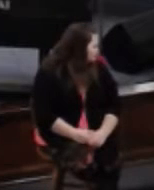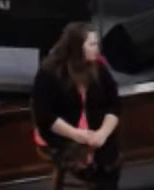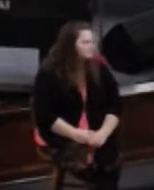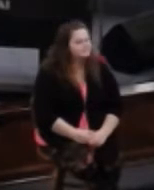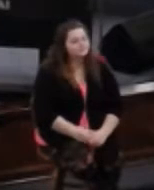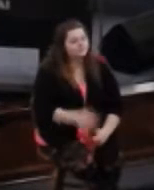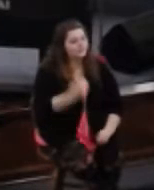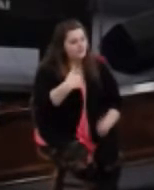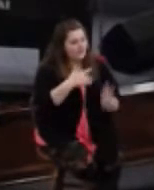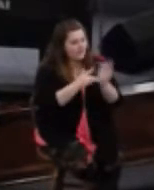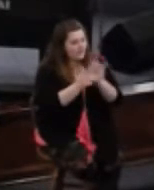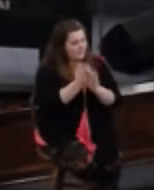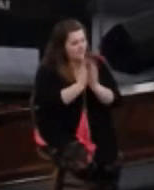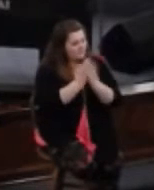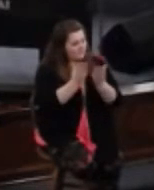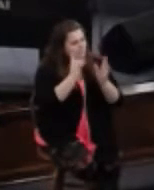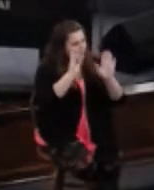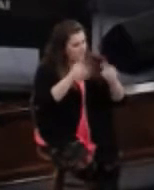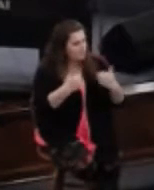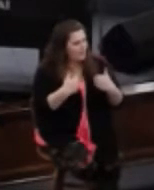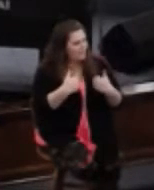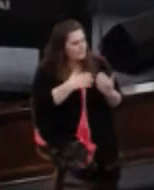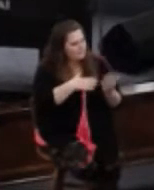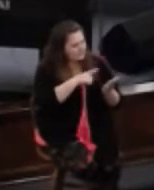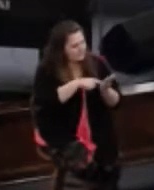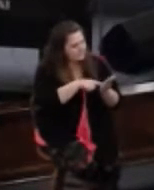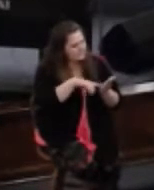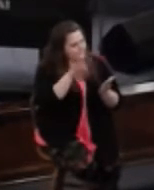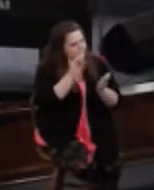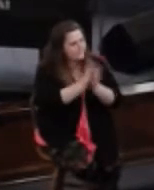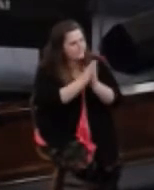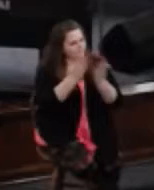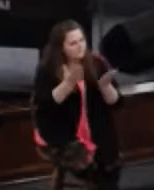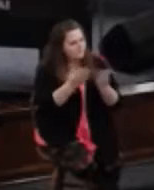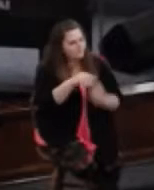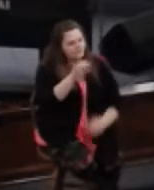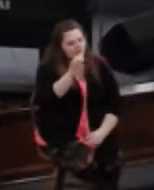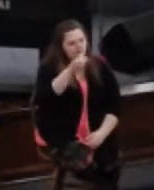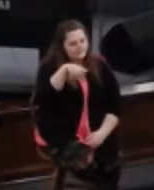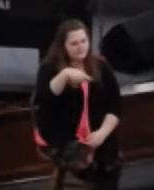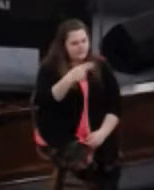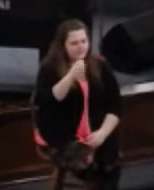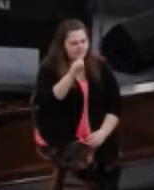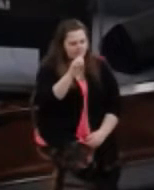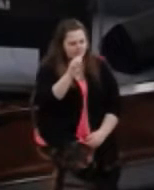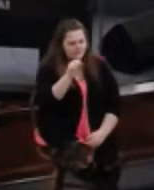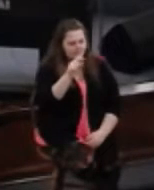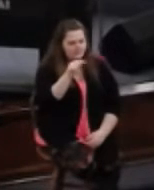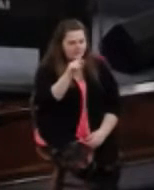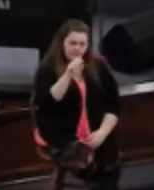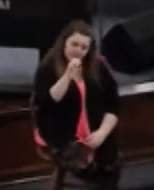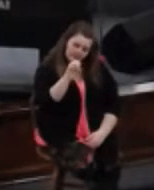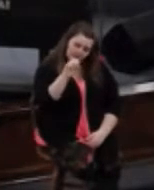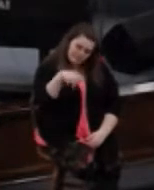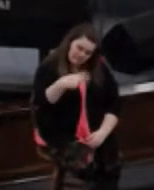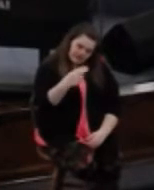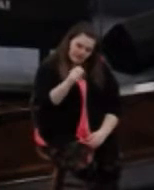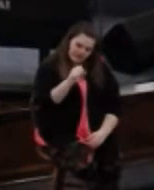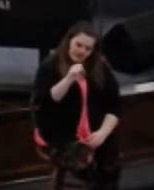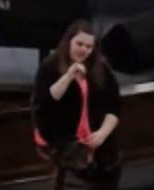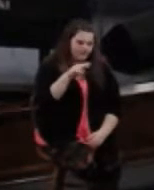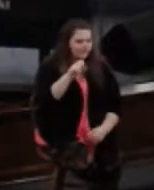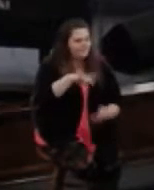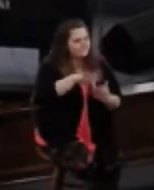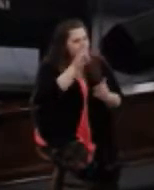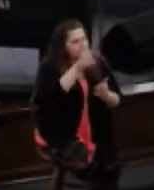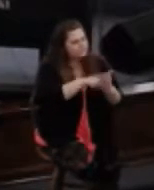If you have your Bibles, and I hope that you do, please find the book of Ephesians. Ephesians, then find chapter 2. And we're going to